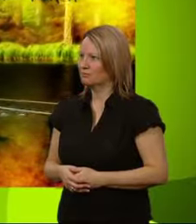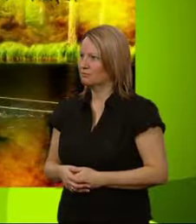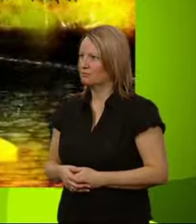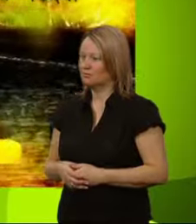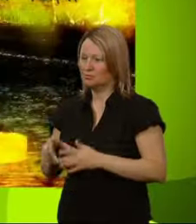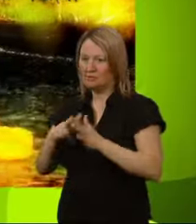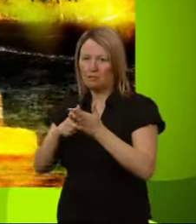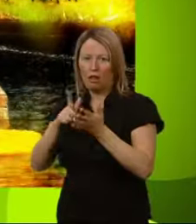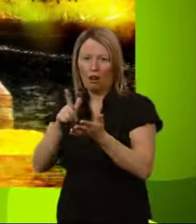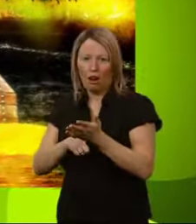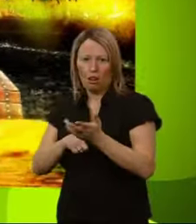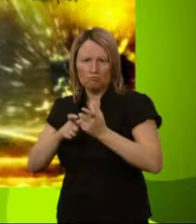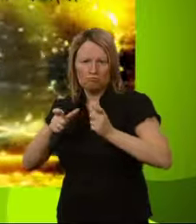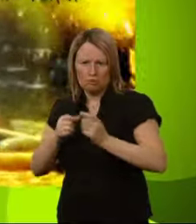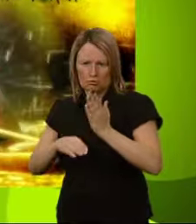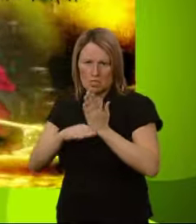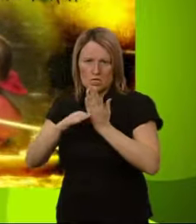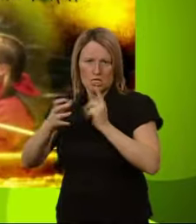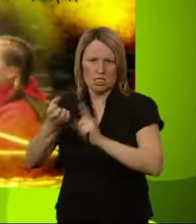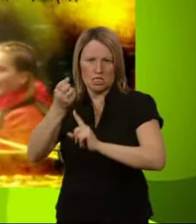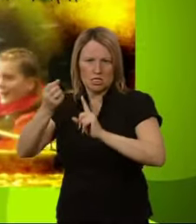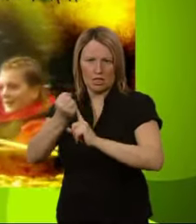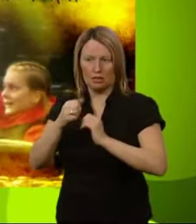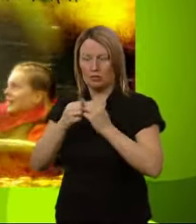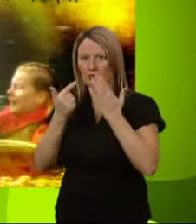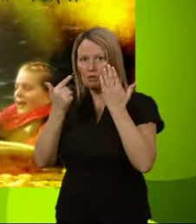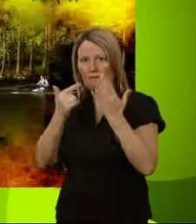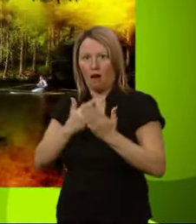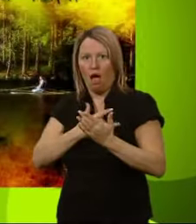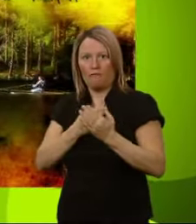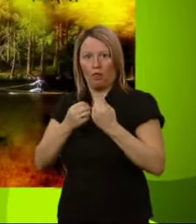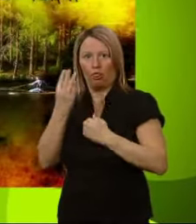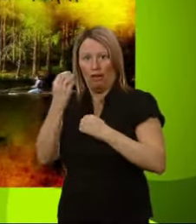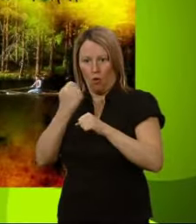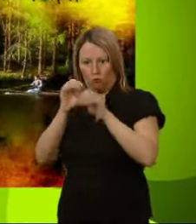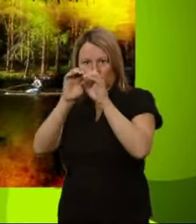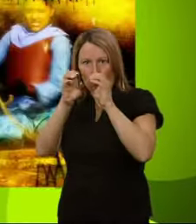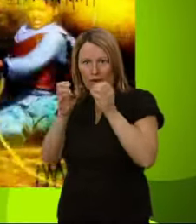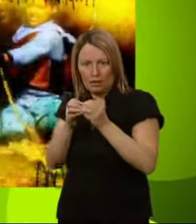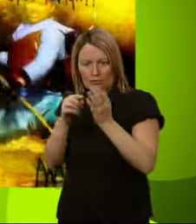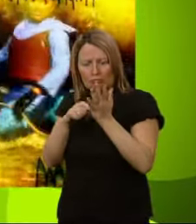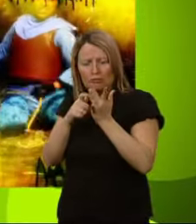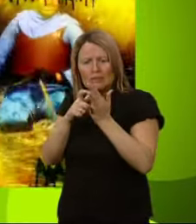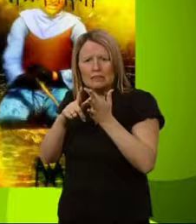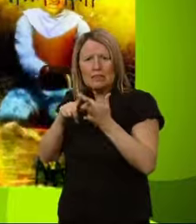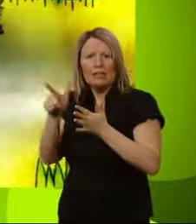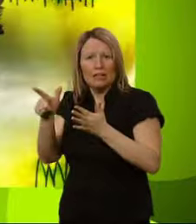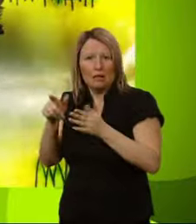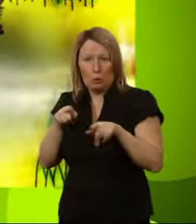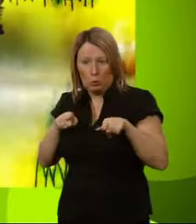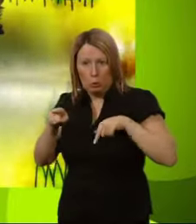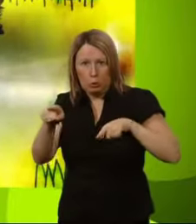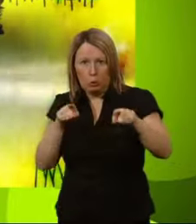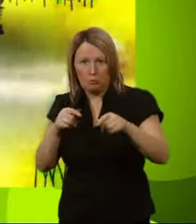Dairel continues to lead the warriors with 7 lives and 3 gold rings. Triddick's speed on the loch saw her glide into second